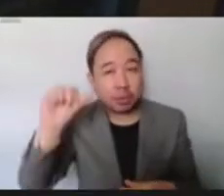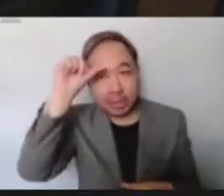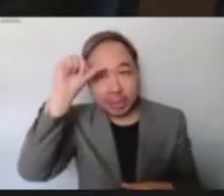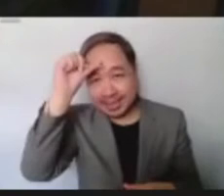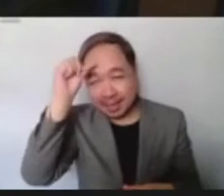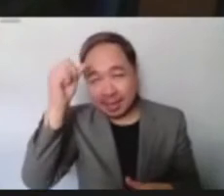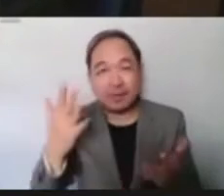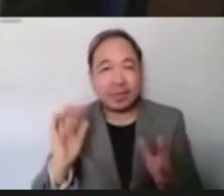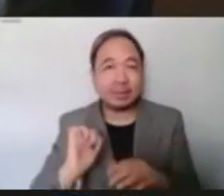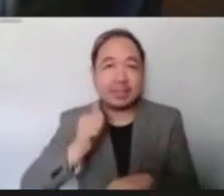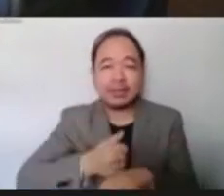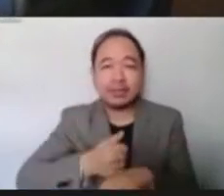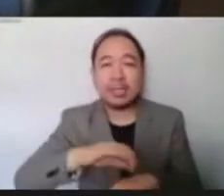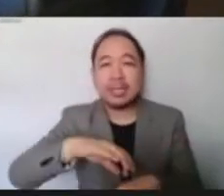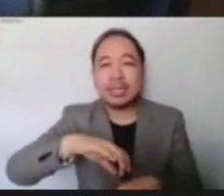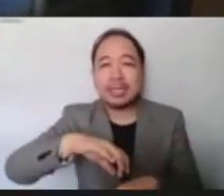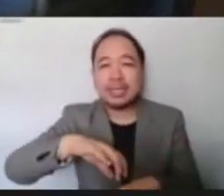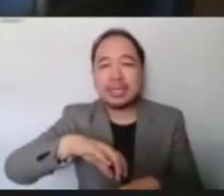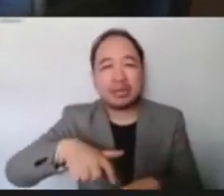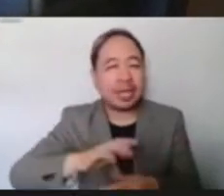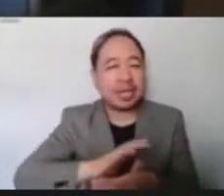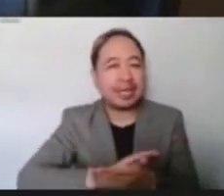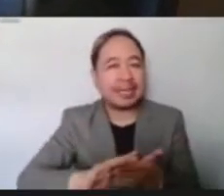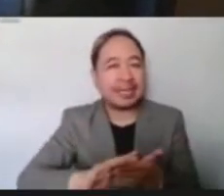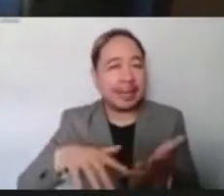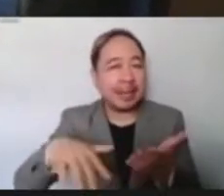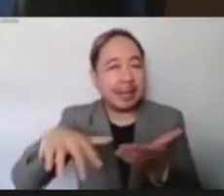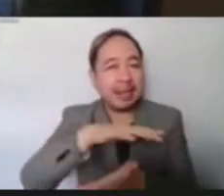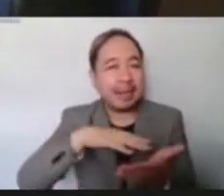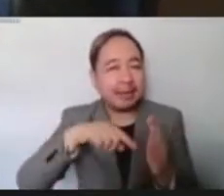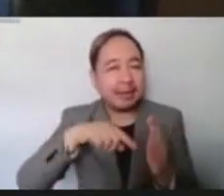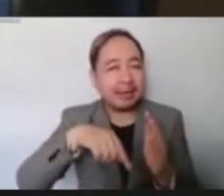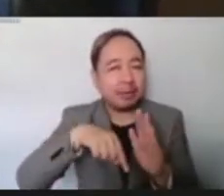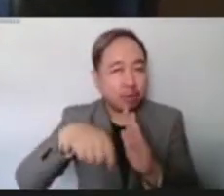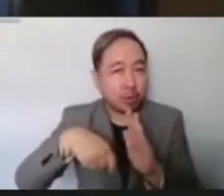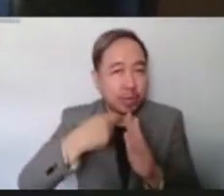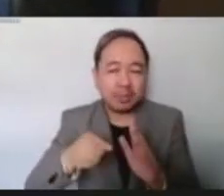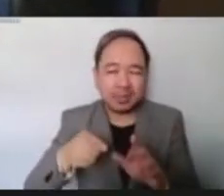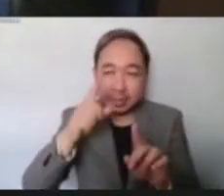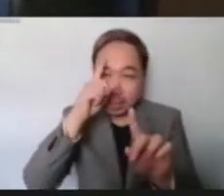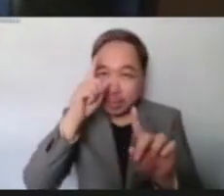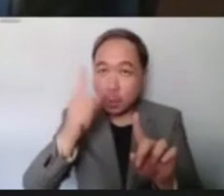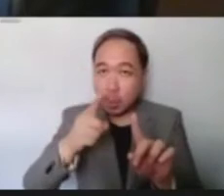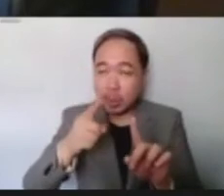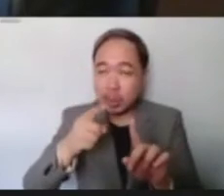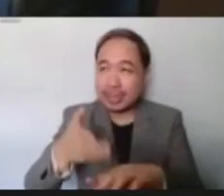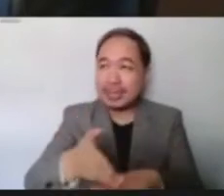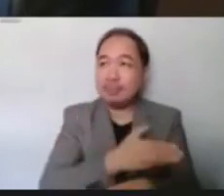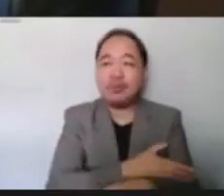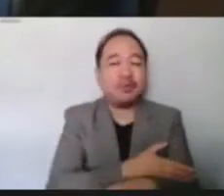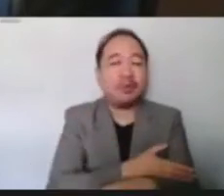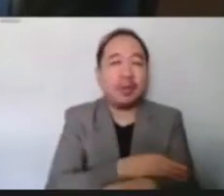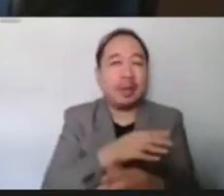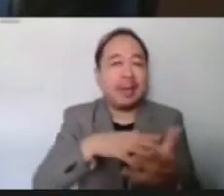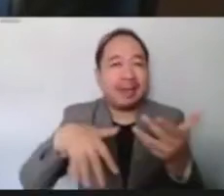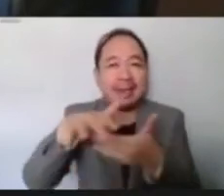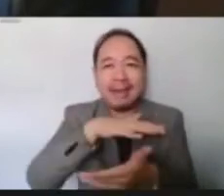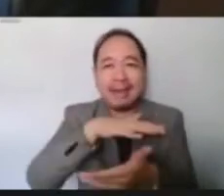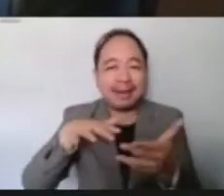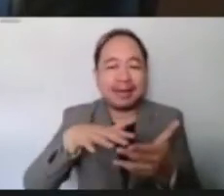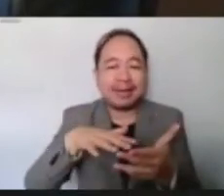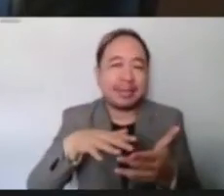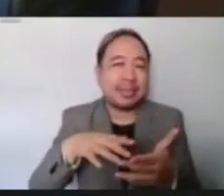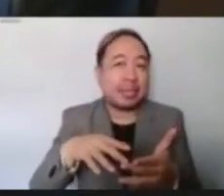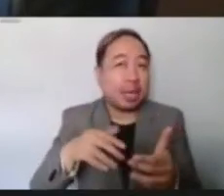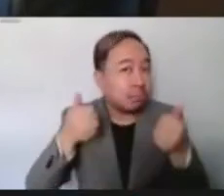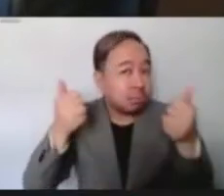clean air program in January 2019 with an aim to improve air quality in 131 cities by